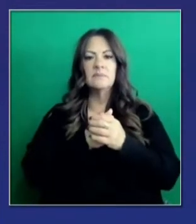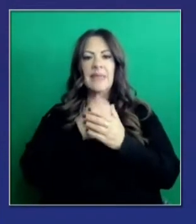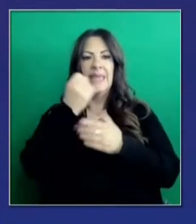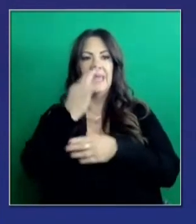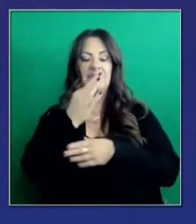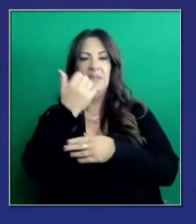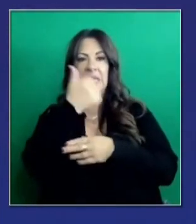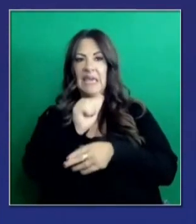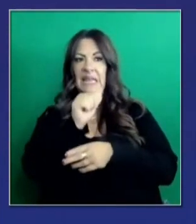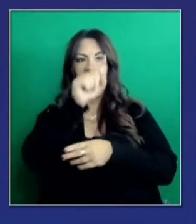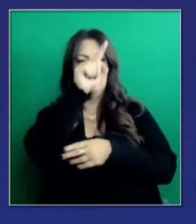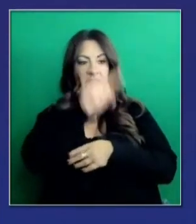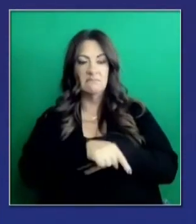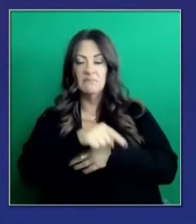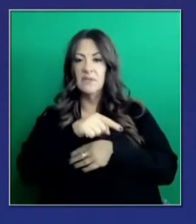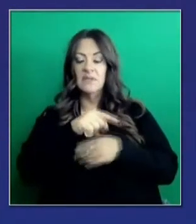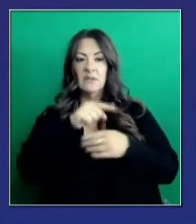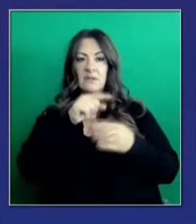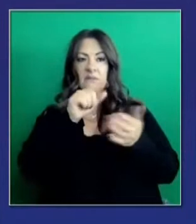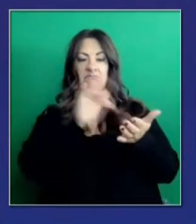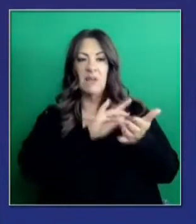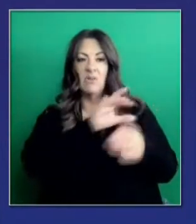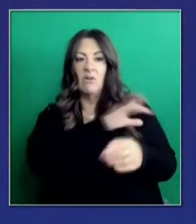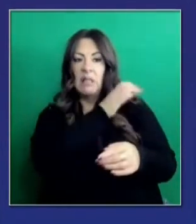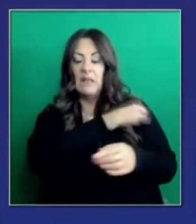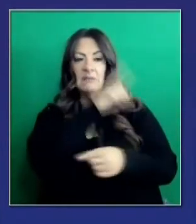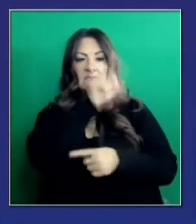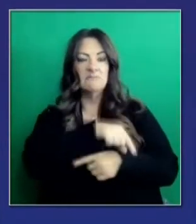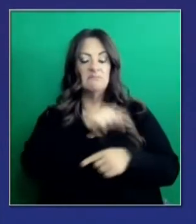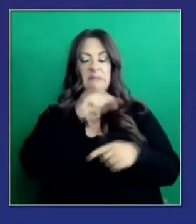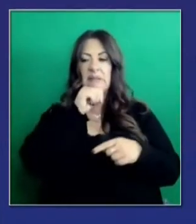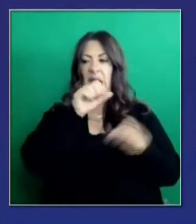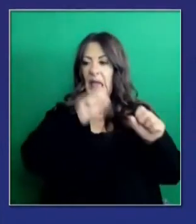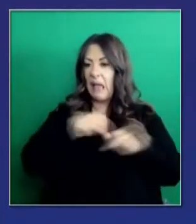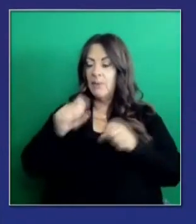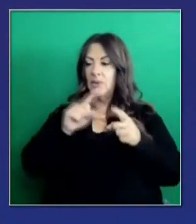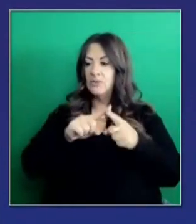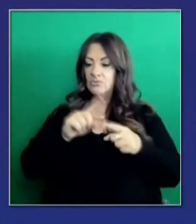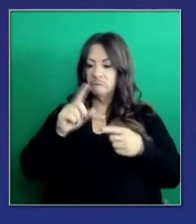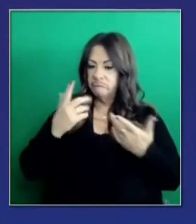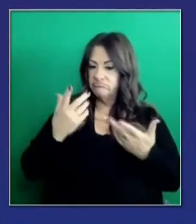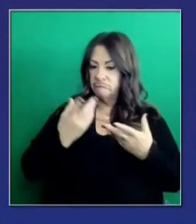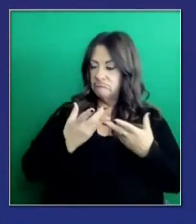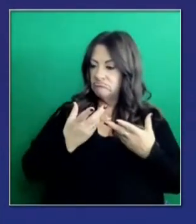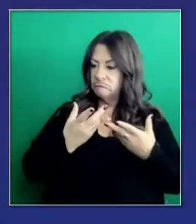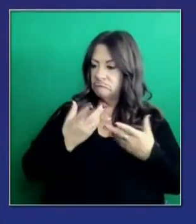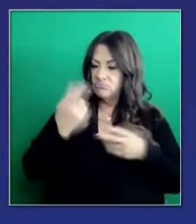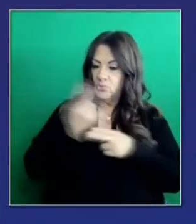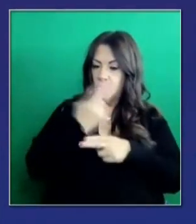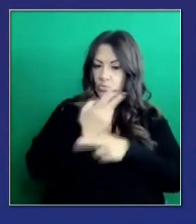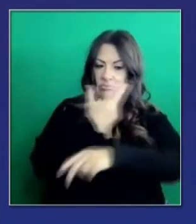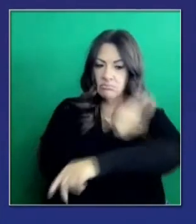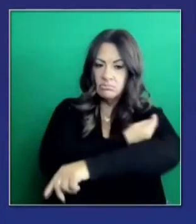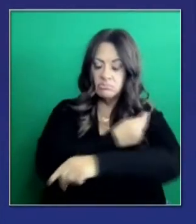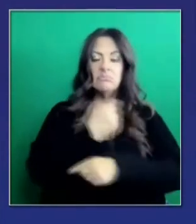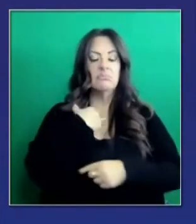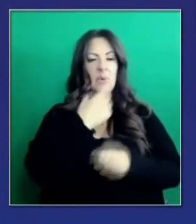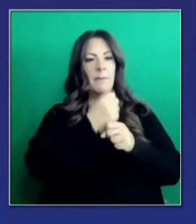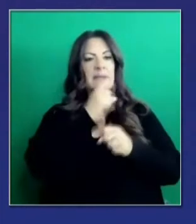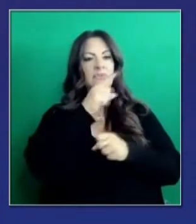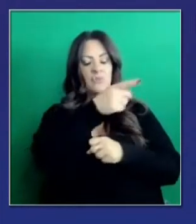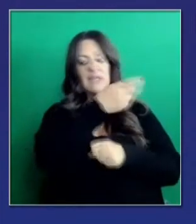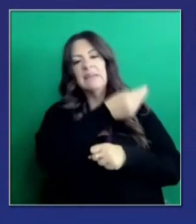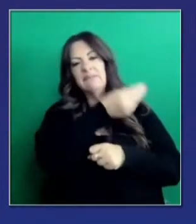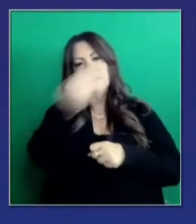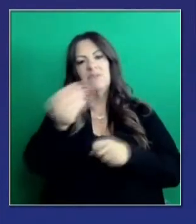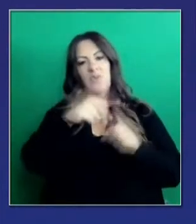that cannot. And by the way, that's something that's in the works. That is not something prospective, I can assure you. We have a vaccine team. As you know, we've